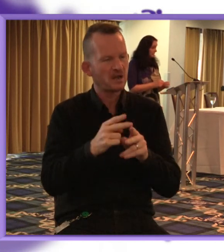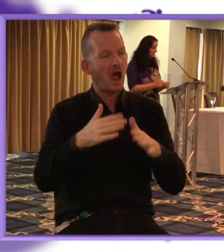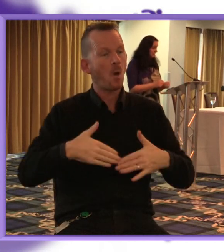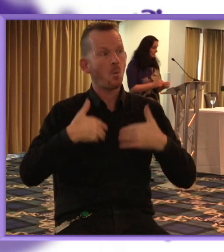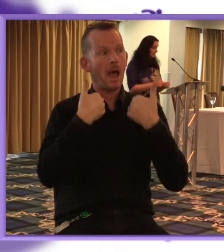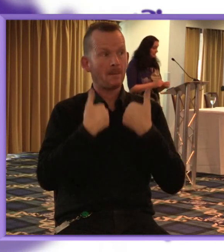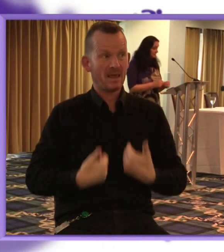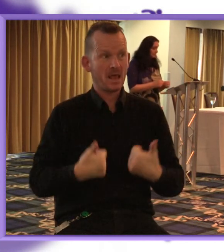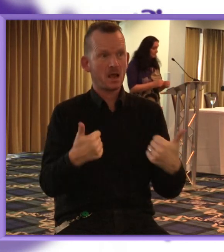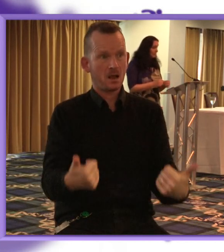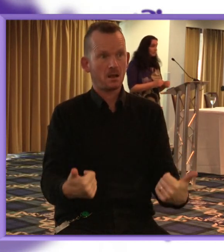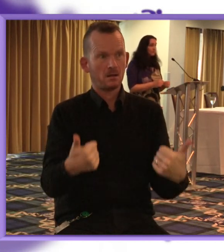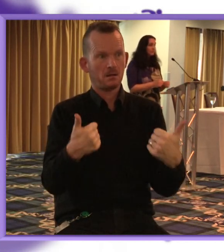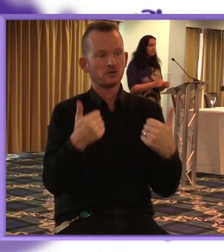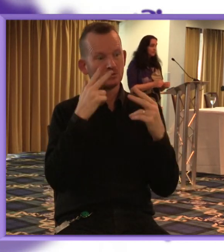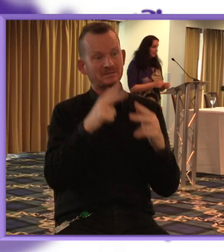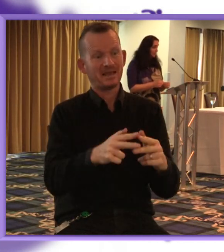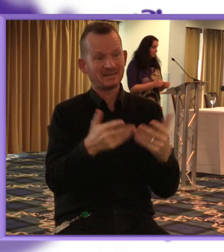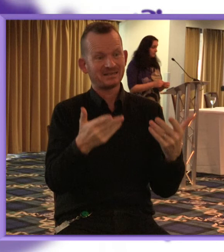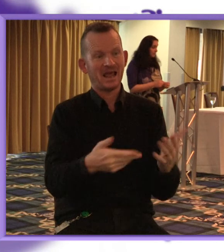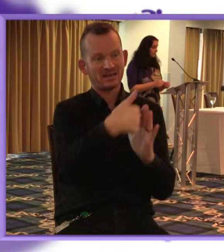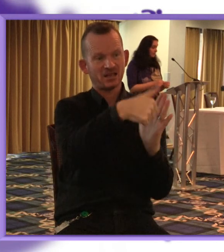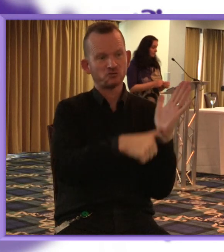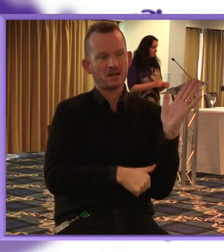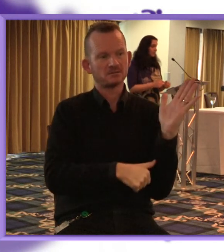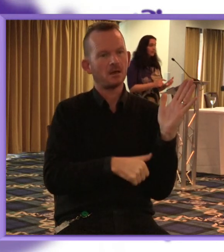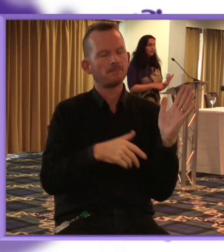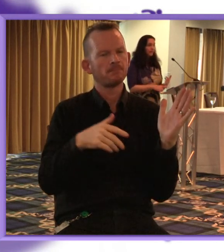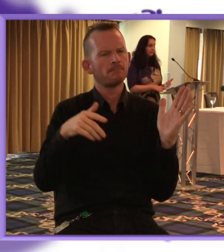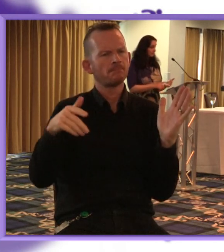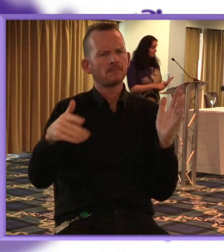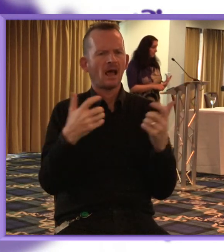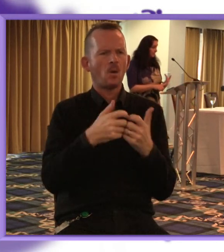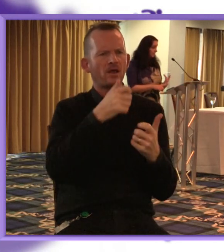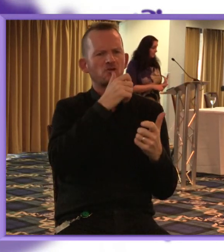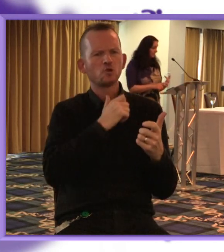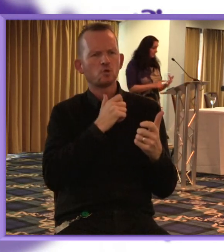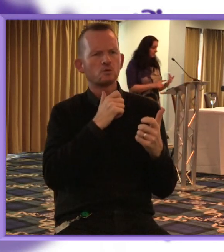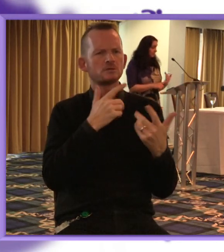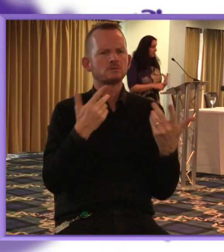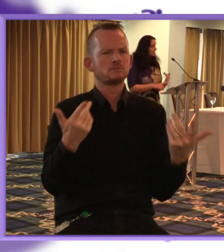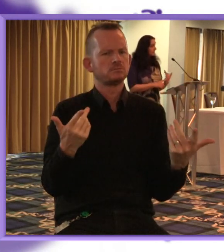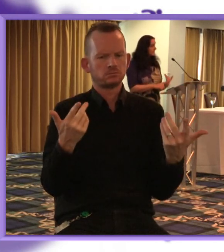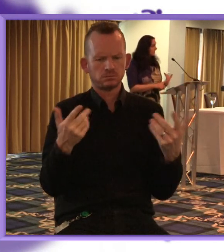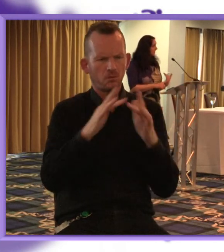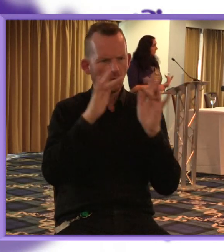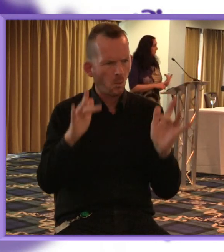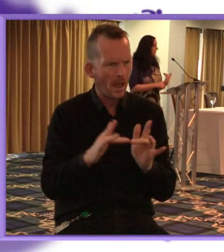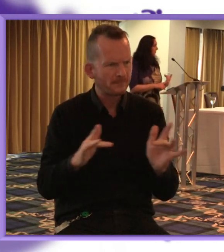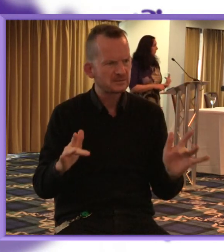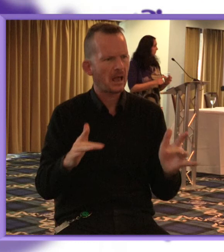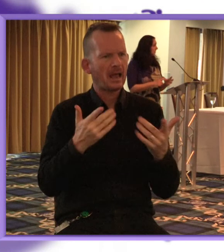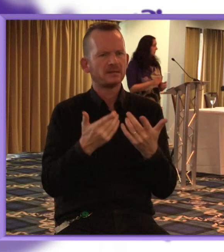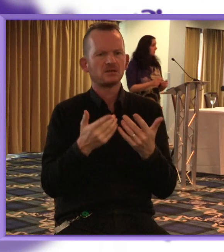reflected in today's agenda. Suggestions on how we can use the network, events, the website, things about service